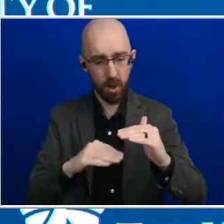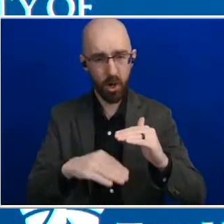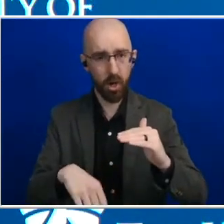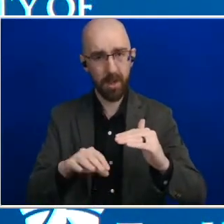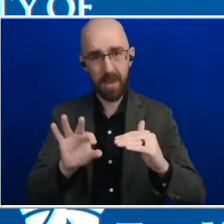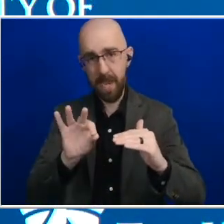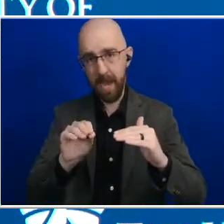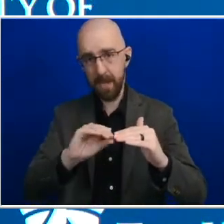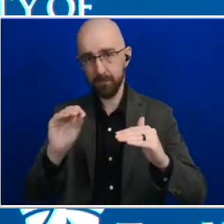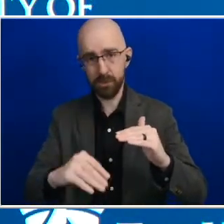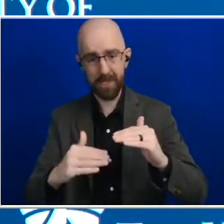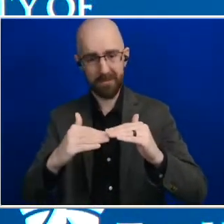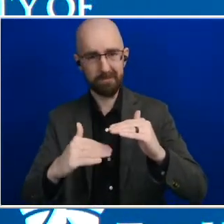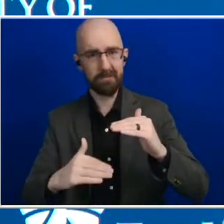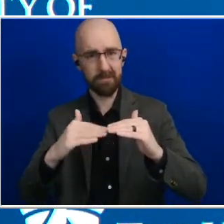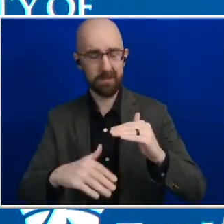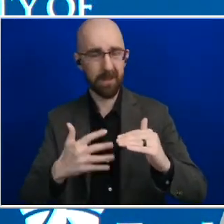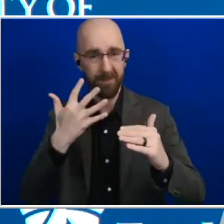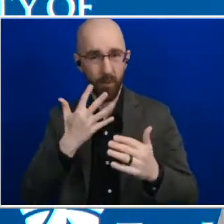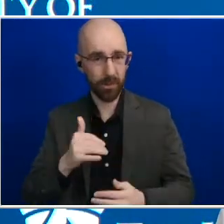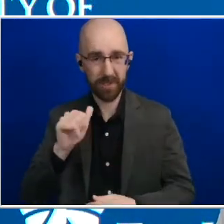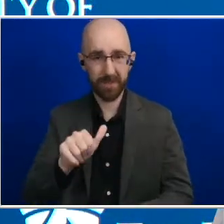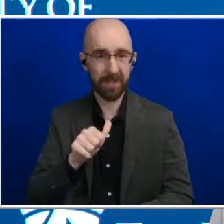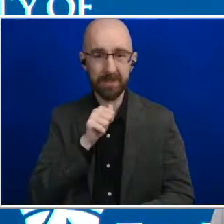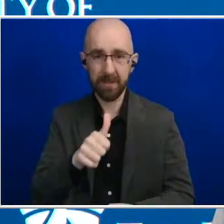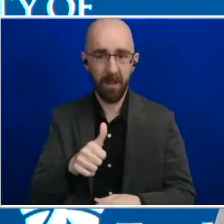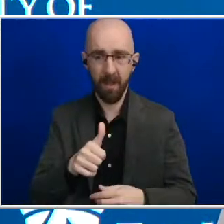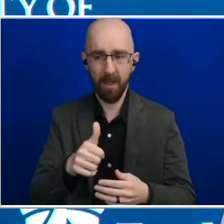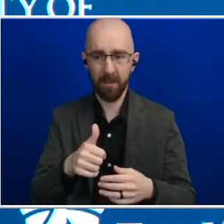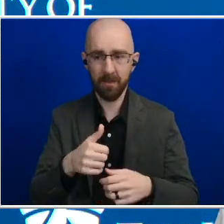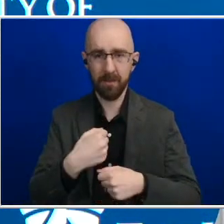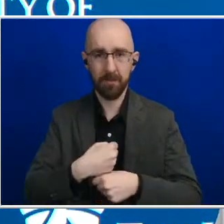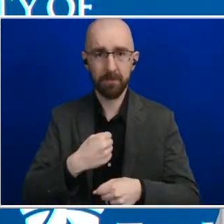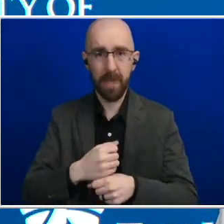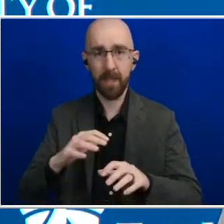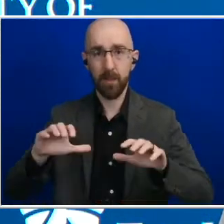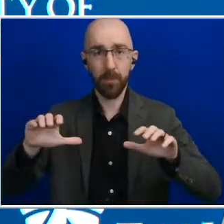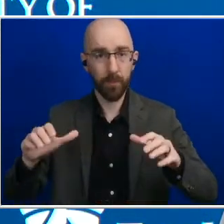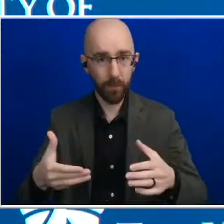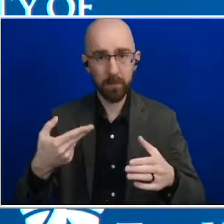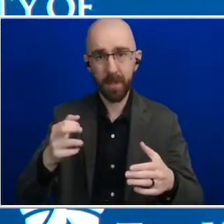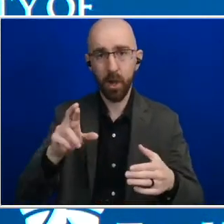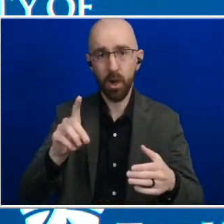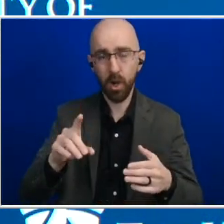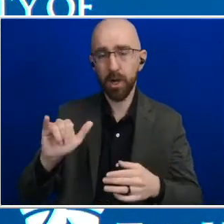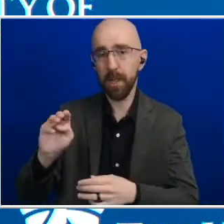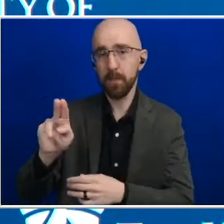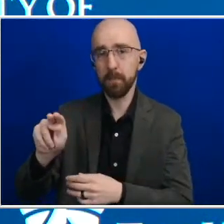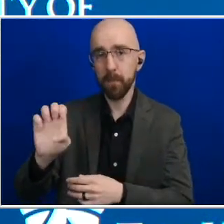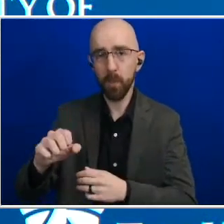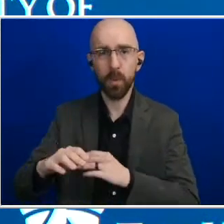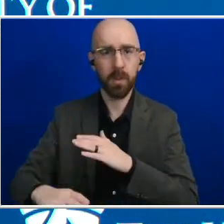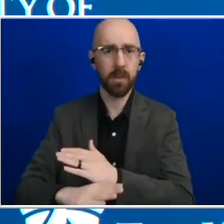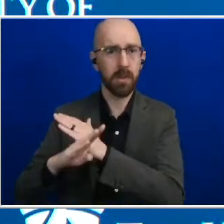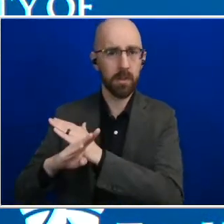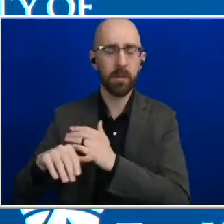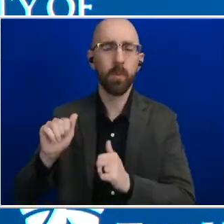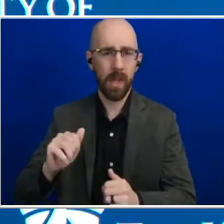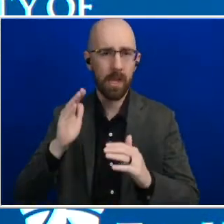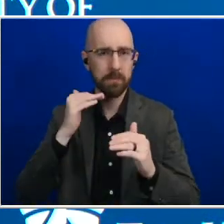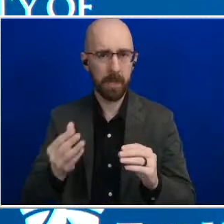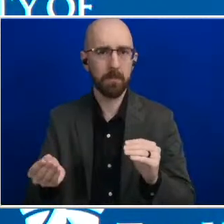unfortunately that does not make for herd immunity. So we can still expect to see more and more cases of